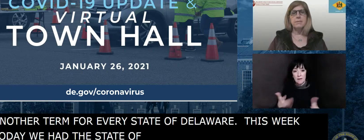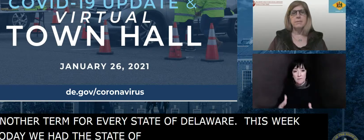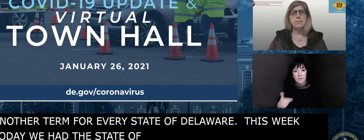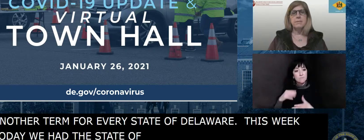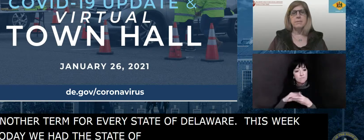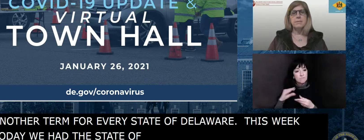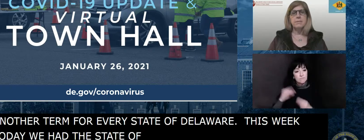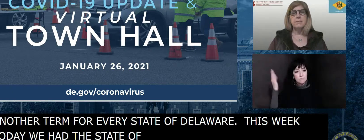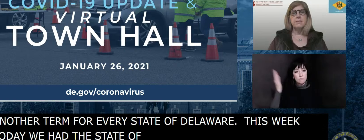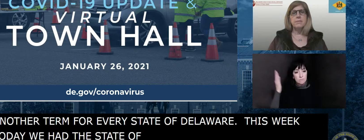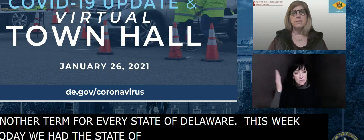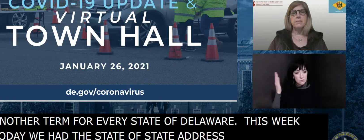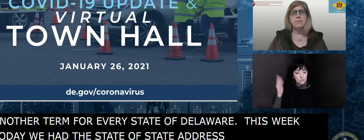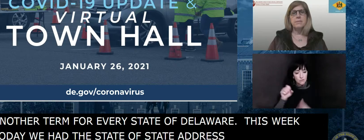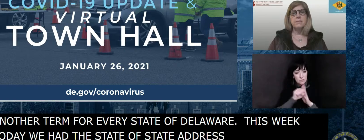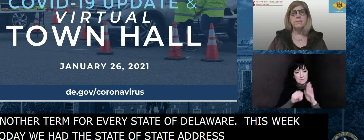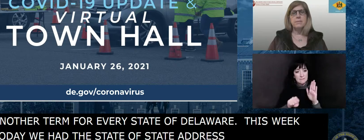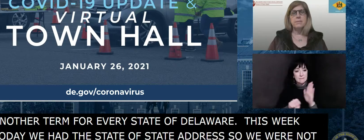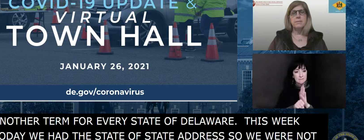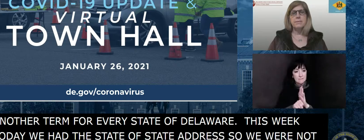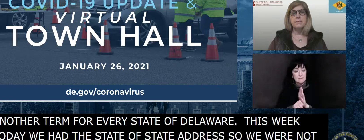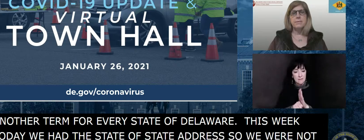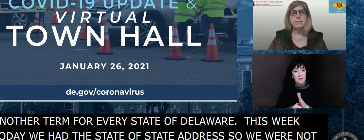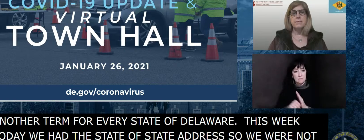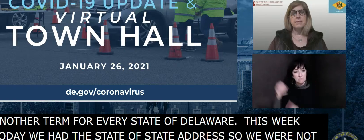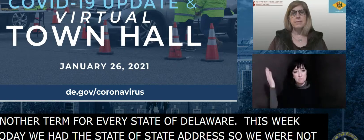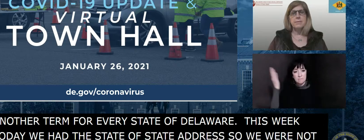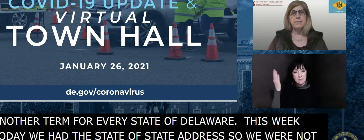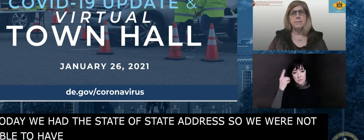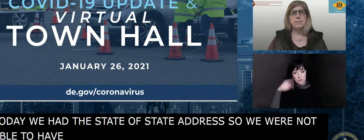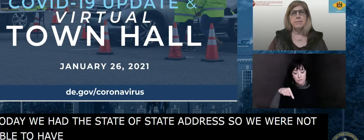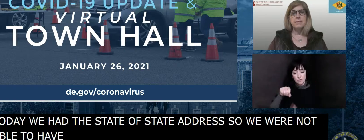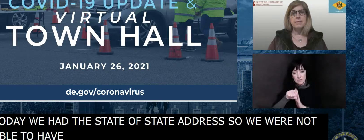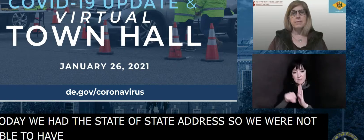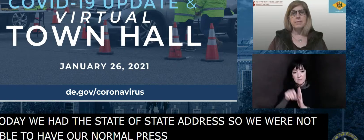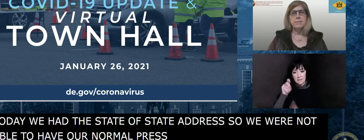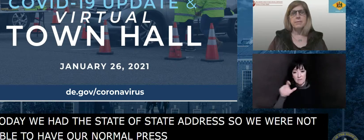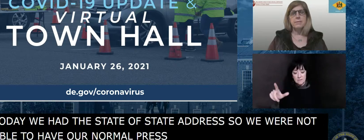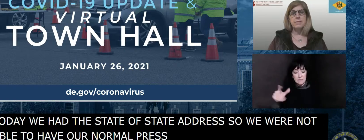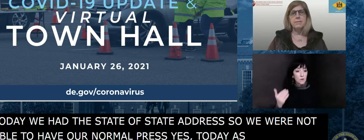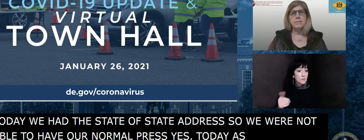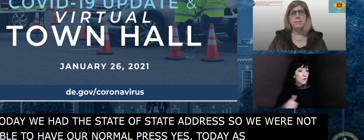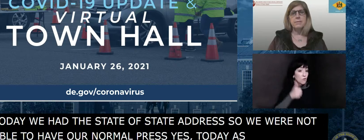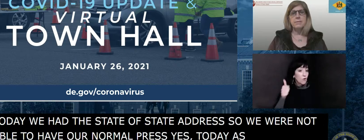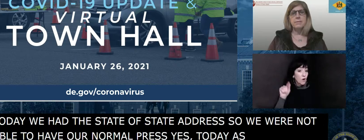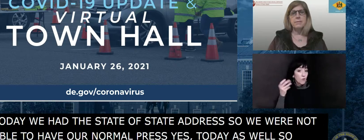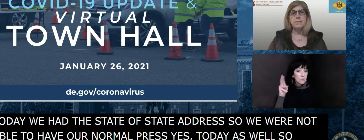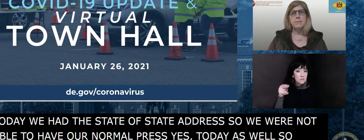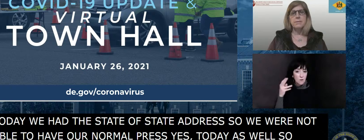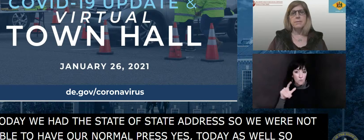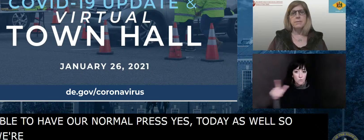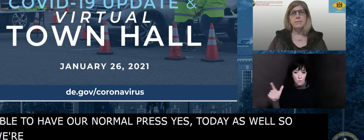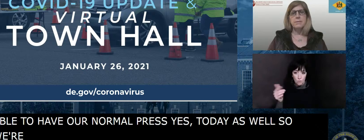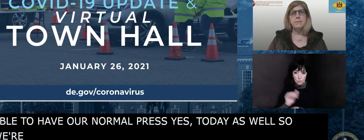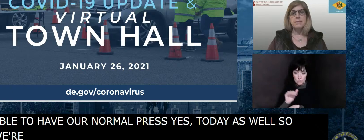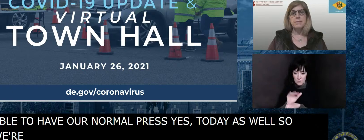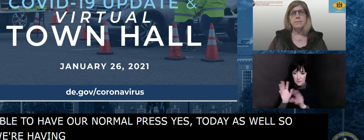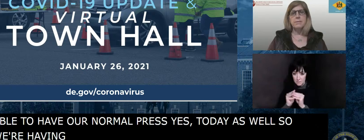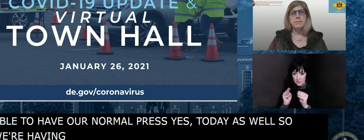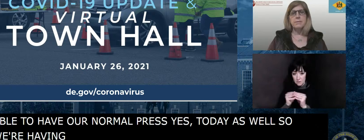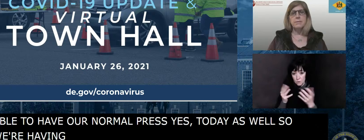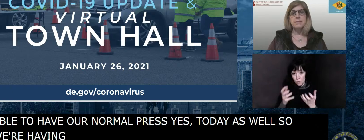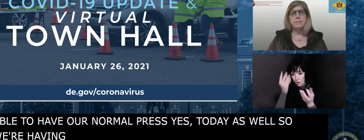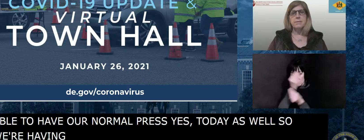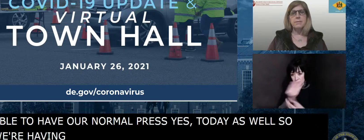to have our normal press conference today as well. And so we're having another town hall meeting to give you an update